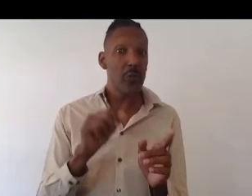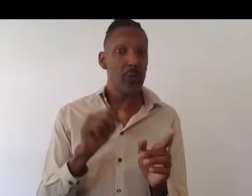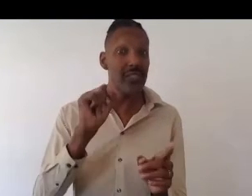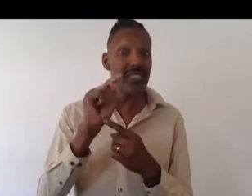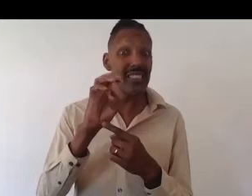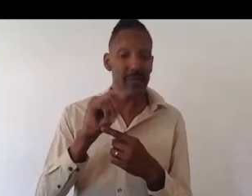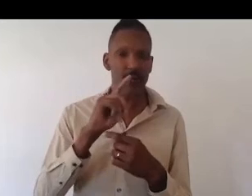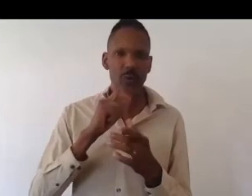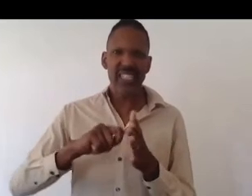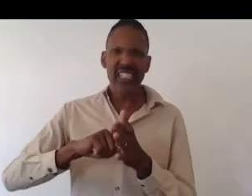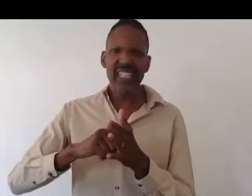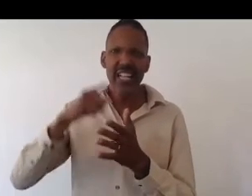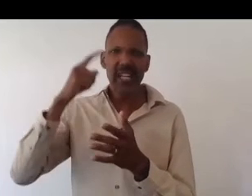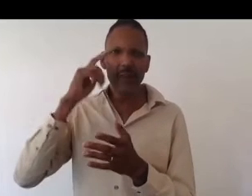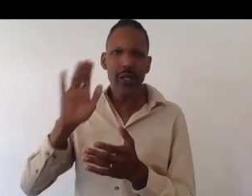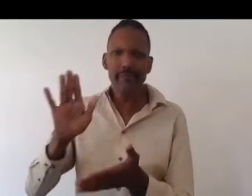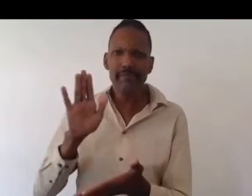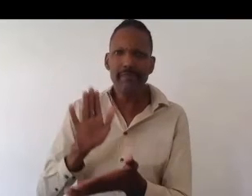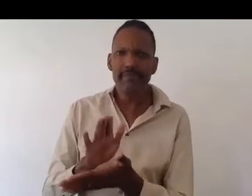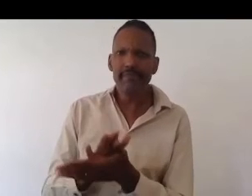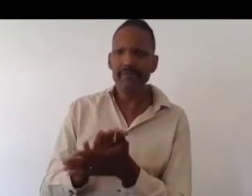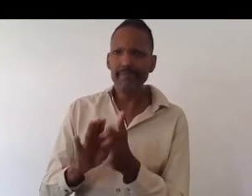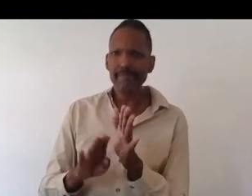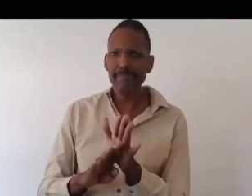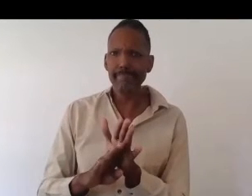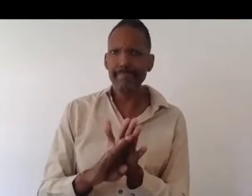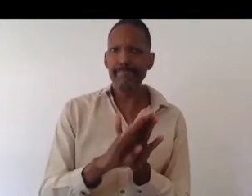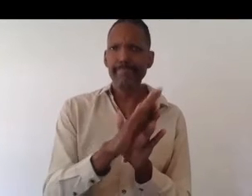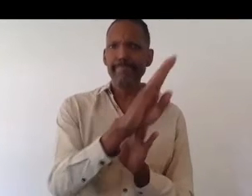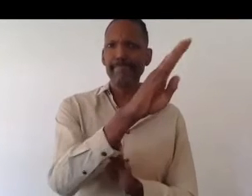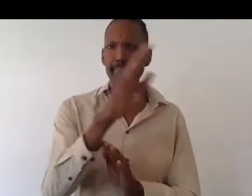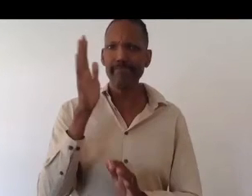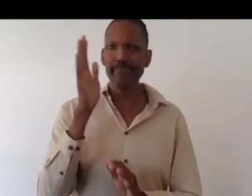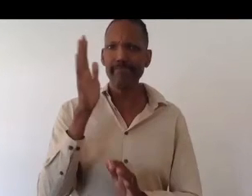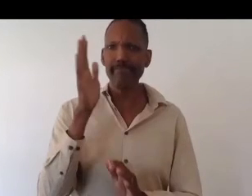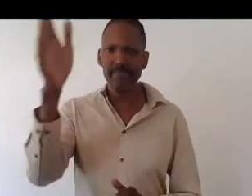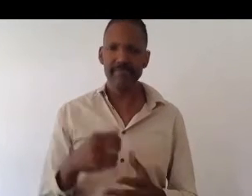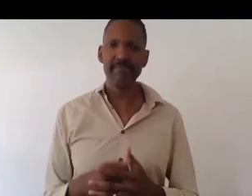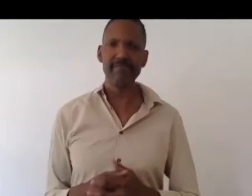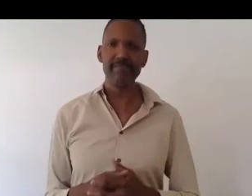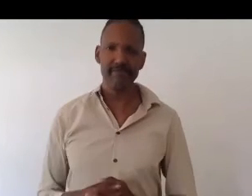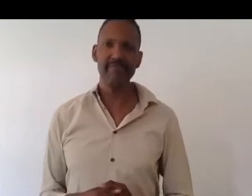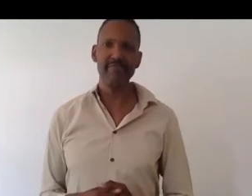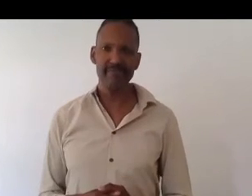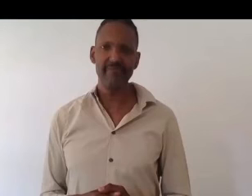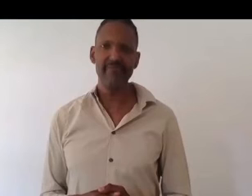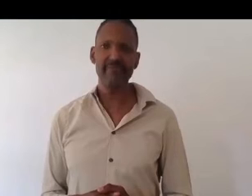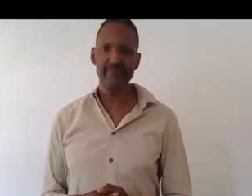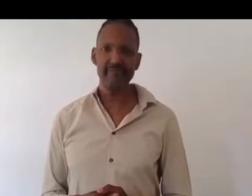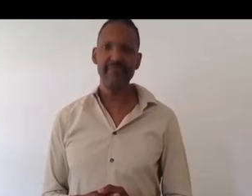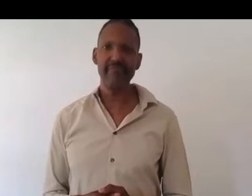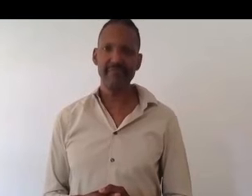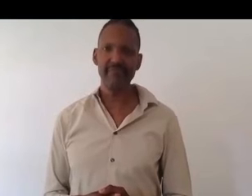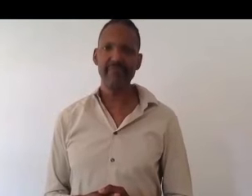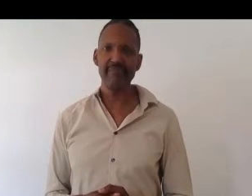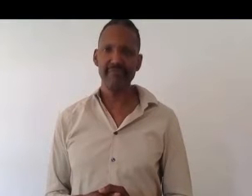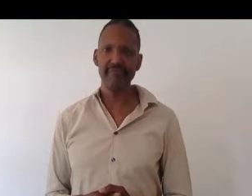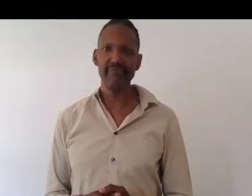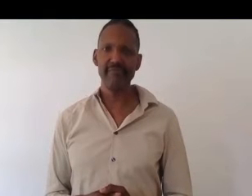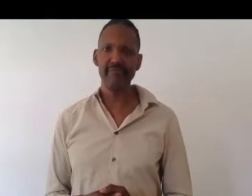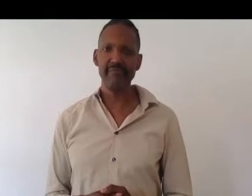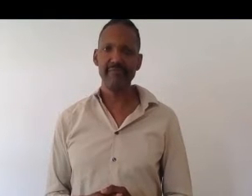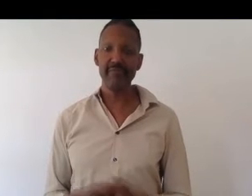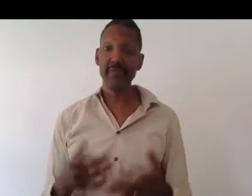our tips. We kind of have this sense of science, technology, engineering, and math as things to learn, things to be able to do about the